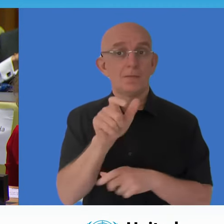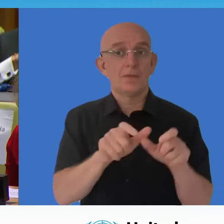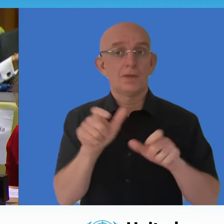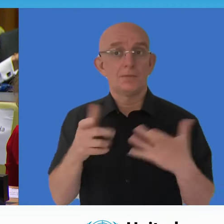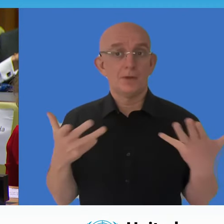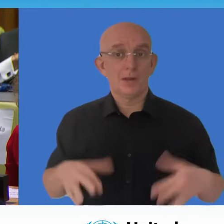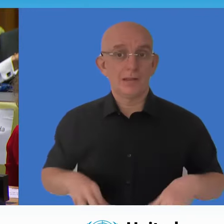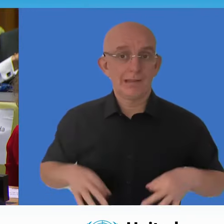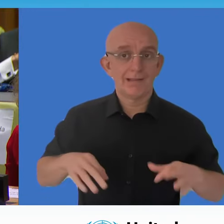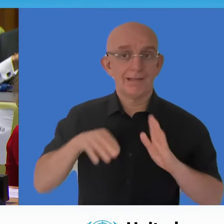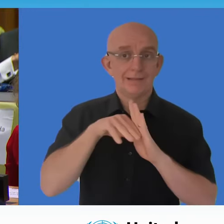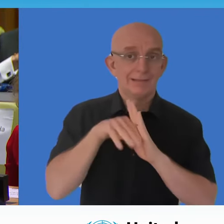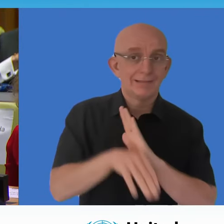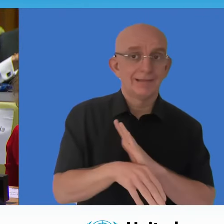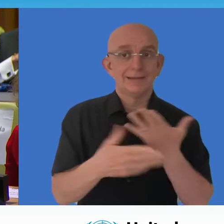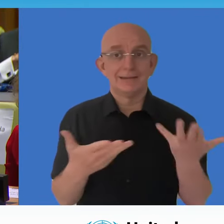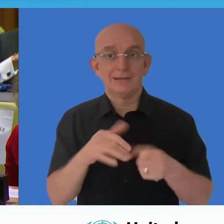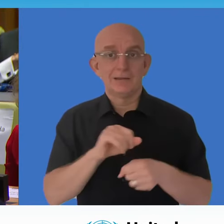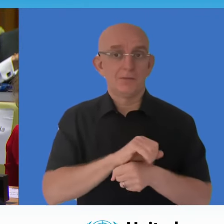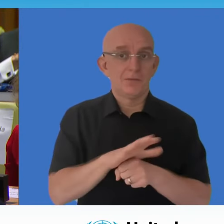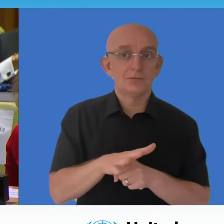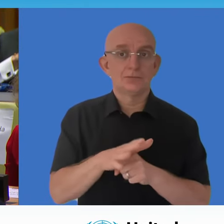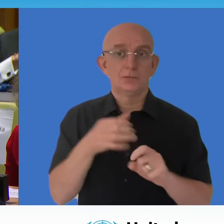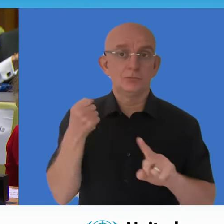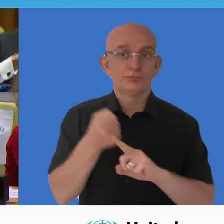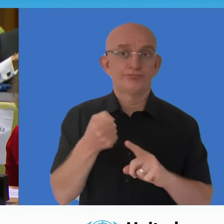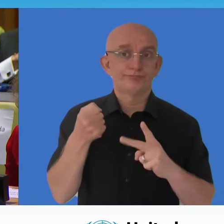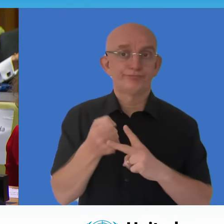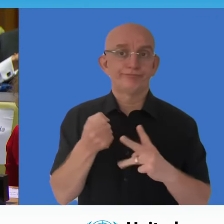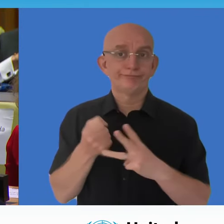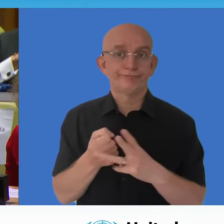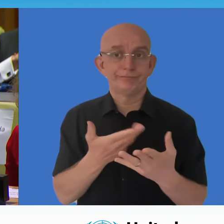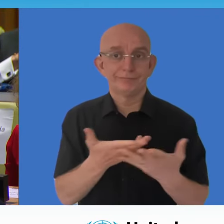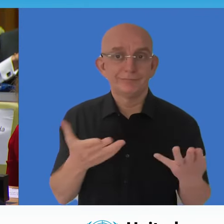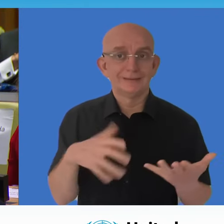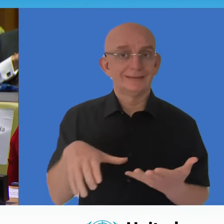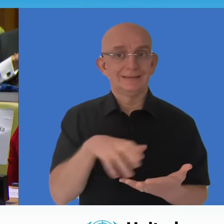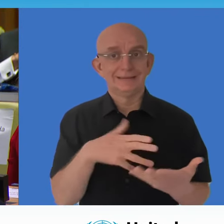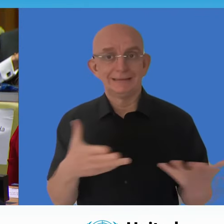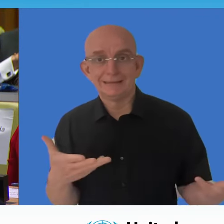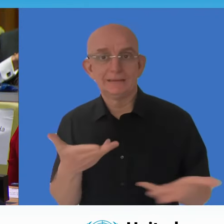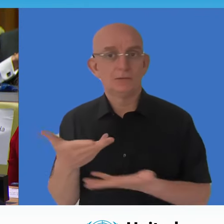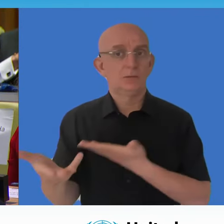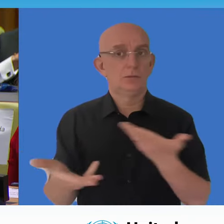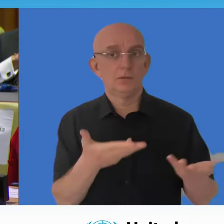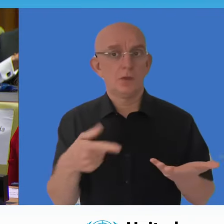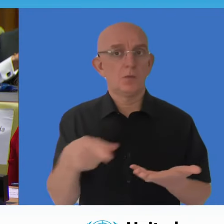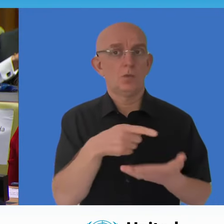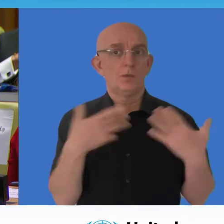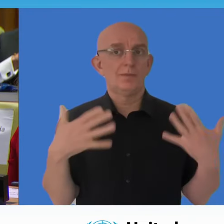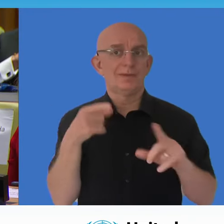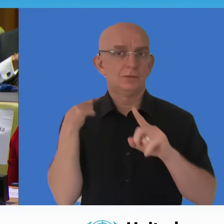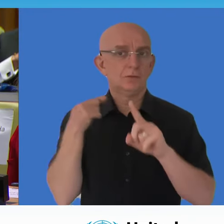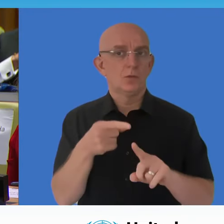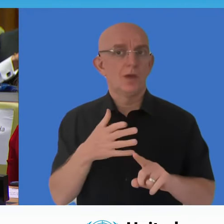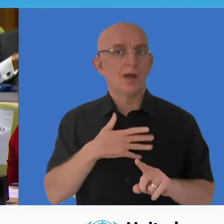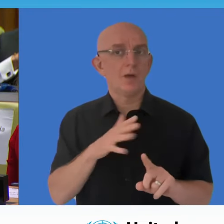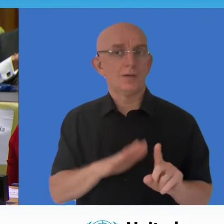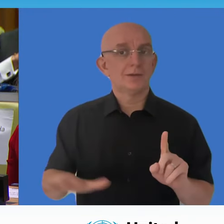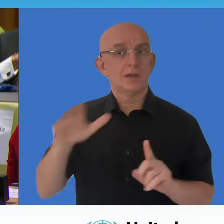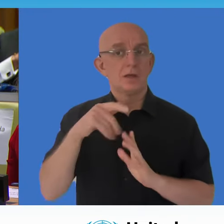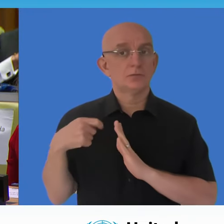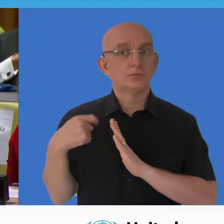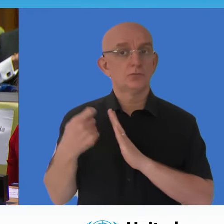globe. Nationally, this has been one of our major goals through our national project, Haya Karima, to uproot thousands of